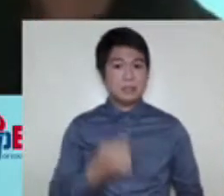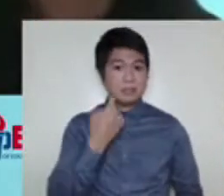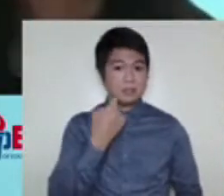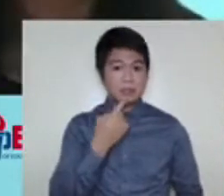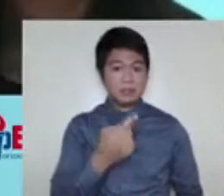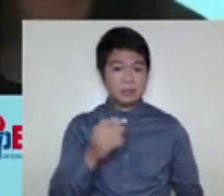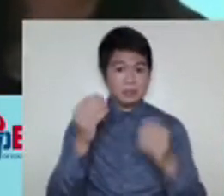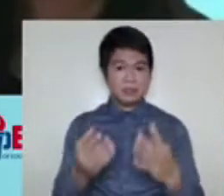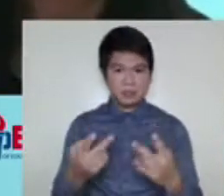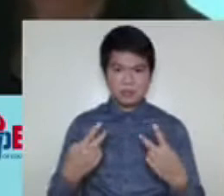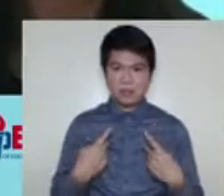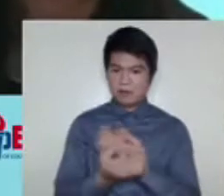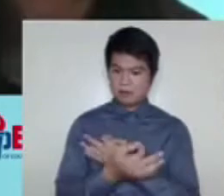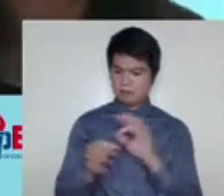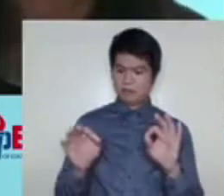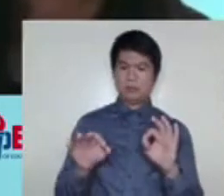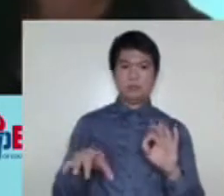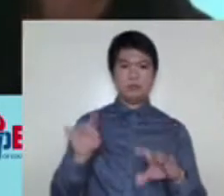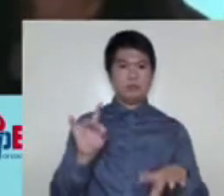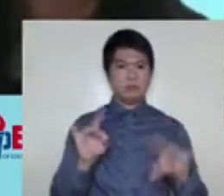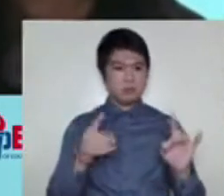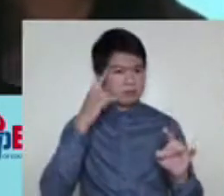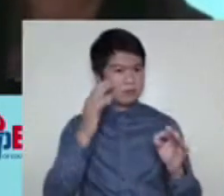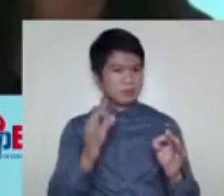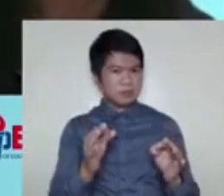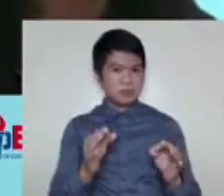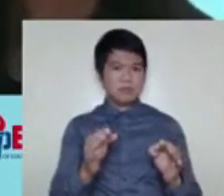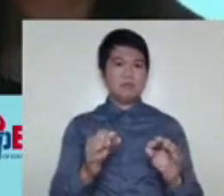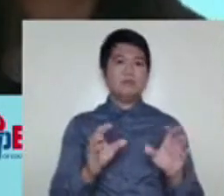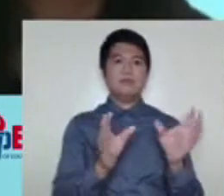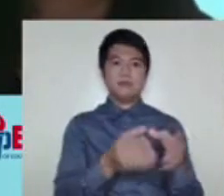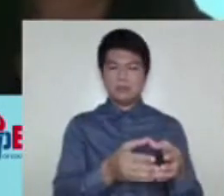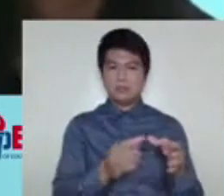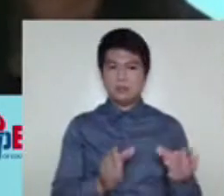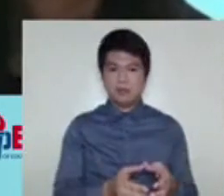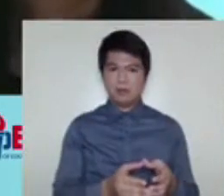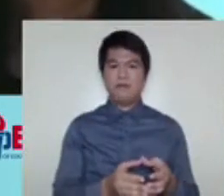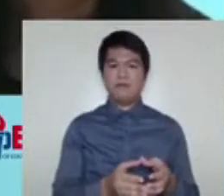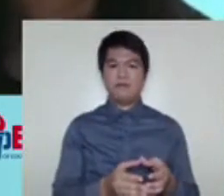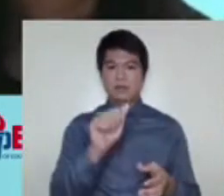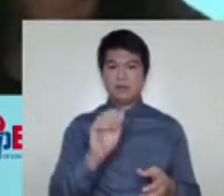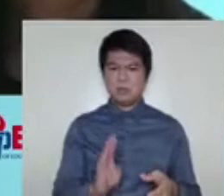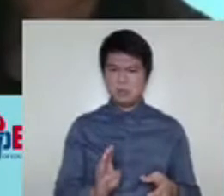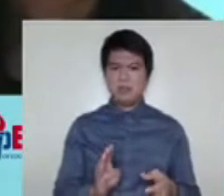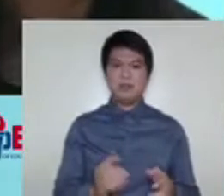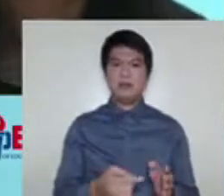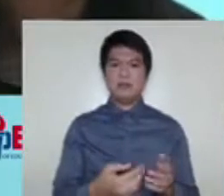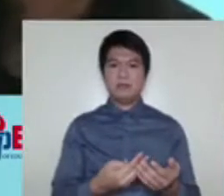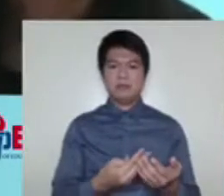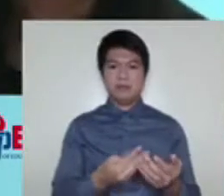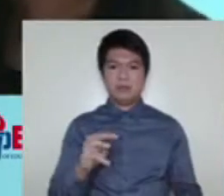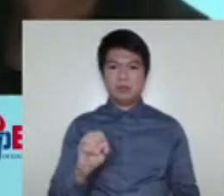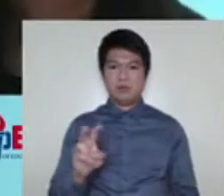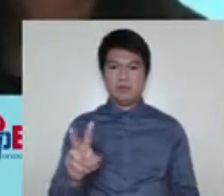freedom to choose the set of MOVs that they will produce. But this time around, the teacher's MOV